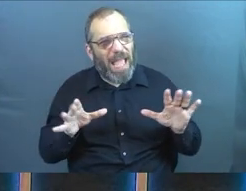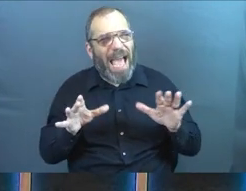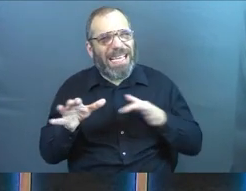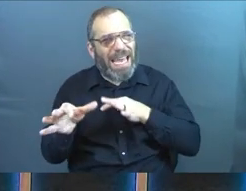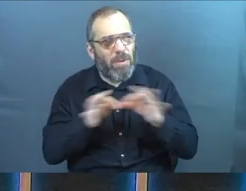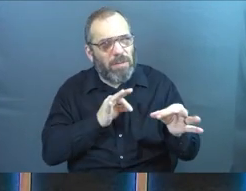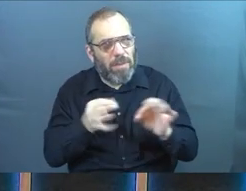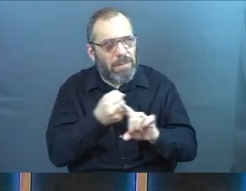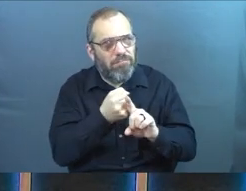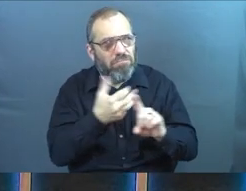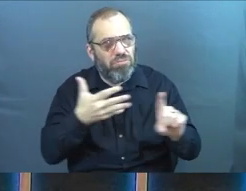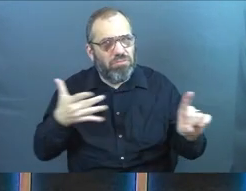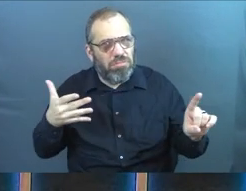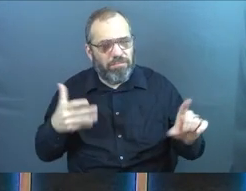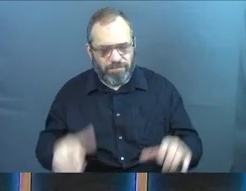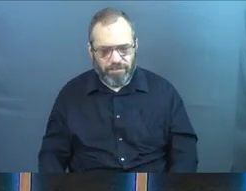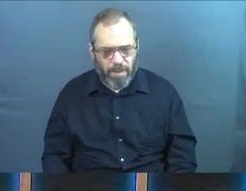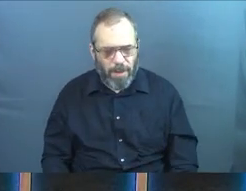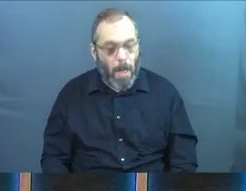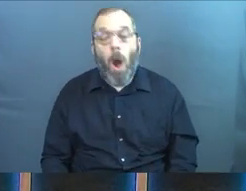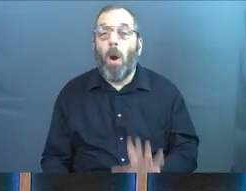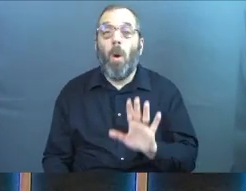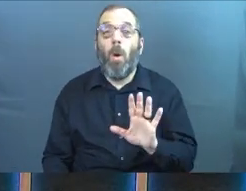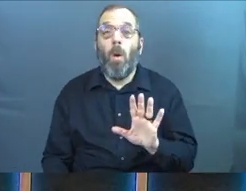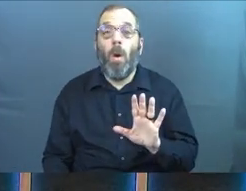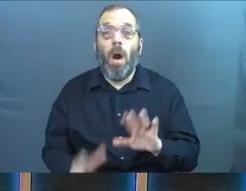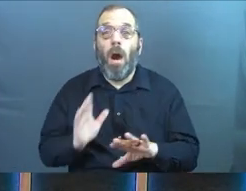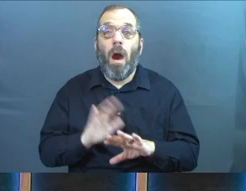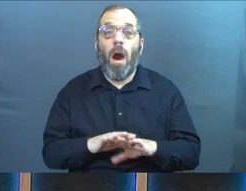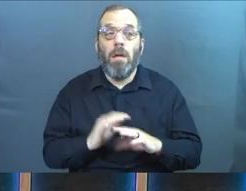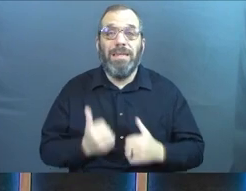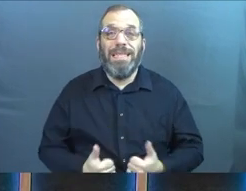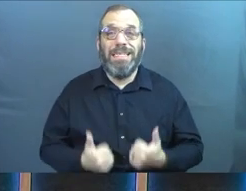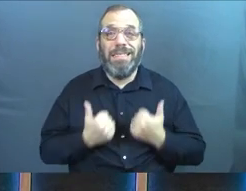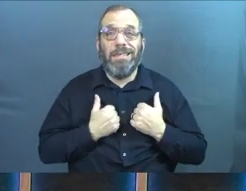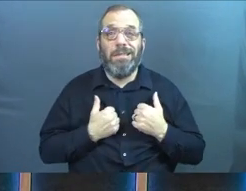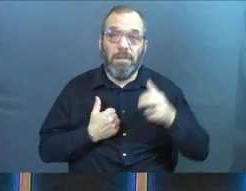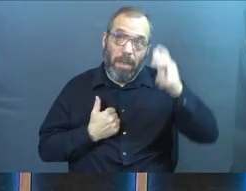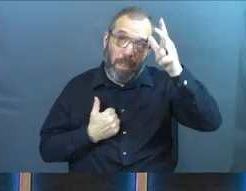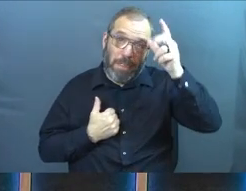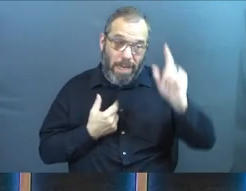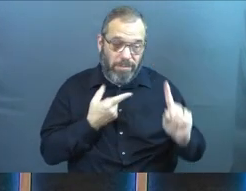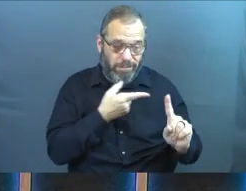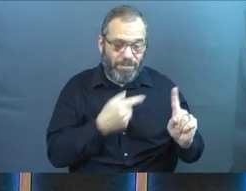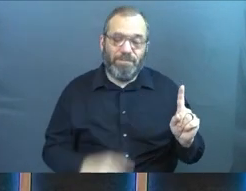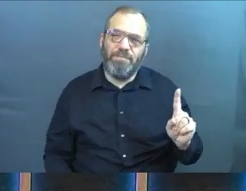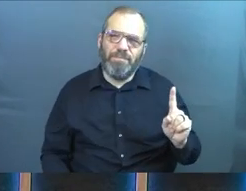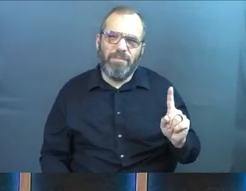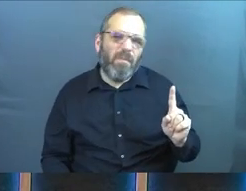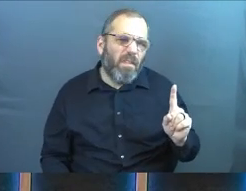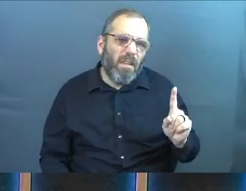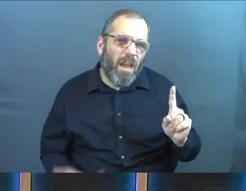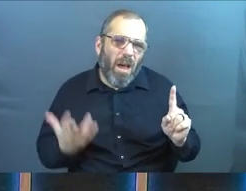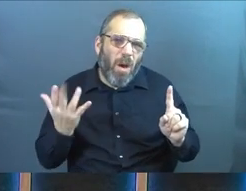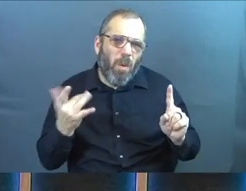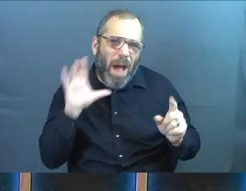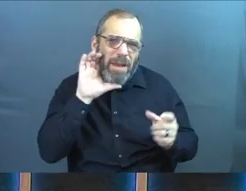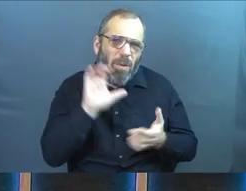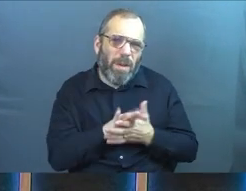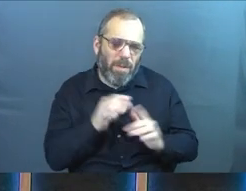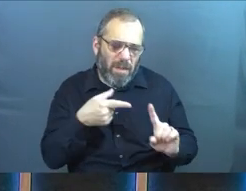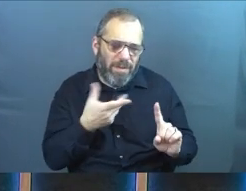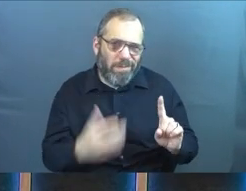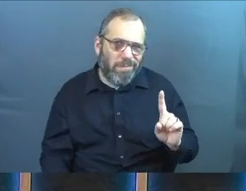all of that. Just a quick thing on the existence of Satan. Why do we believe in